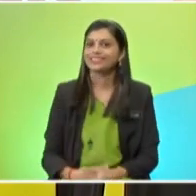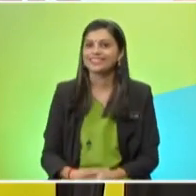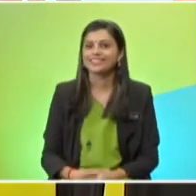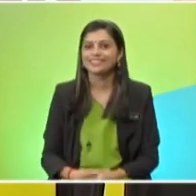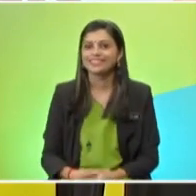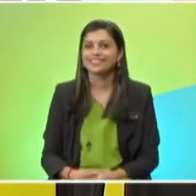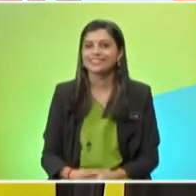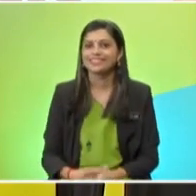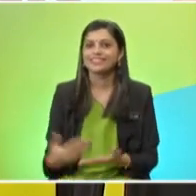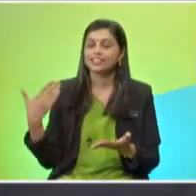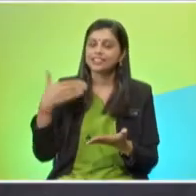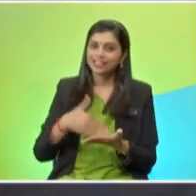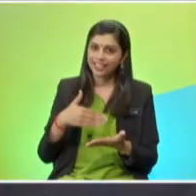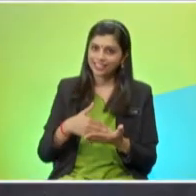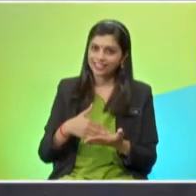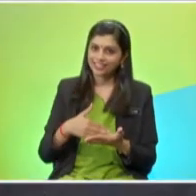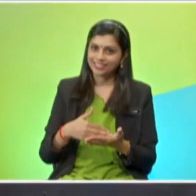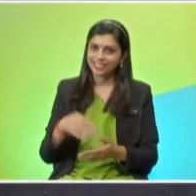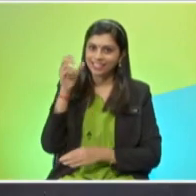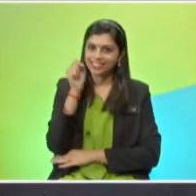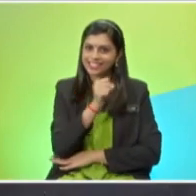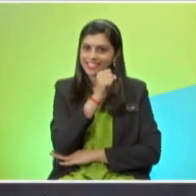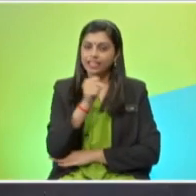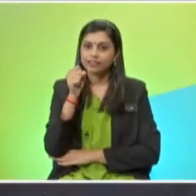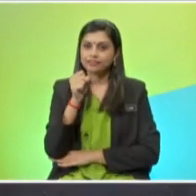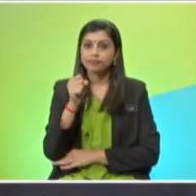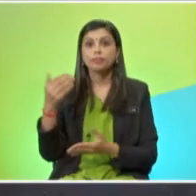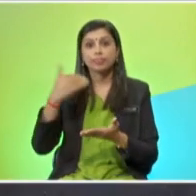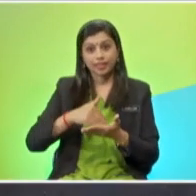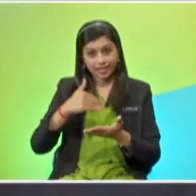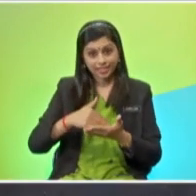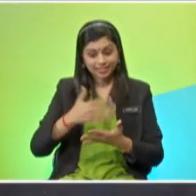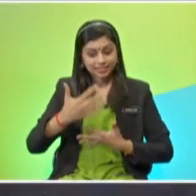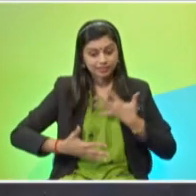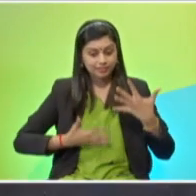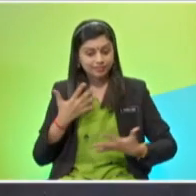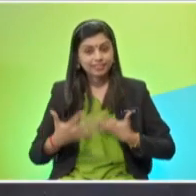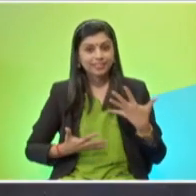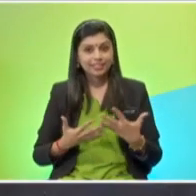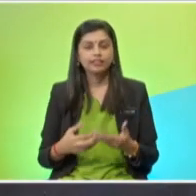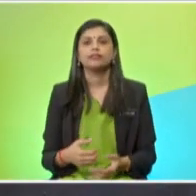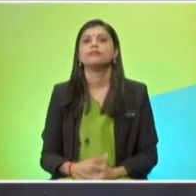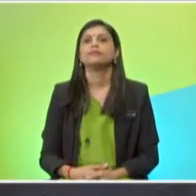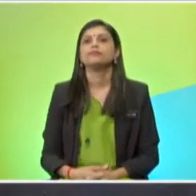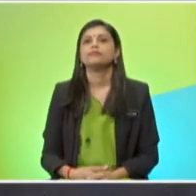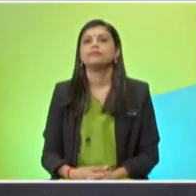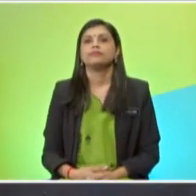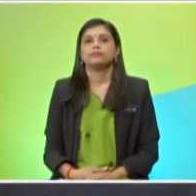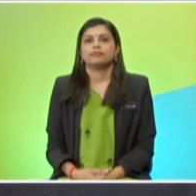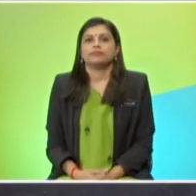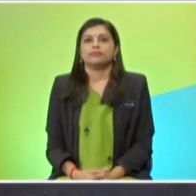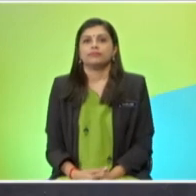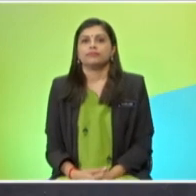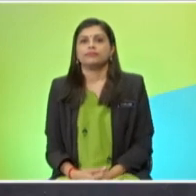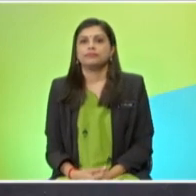together again for the song, My House. My home has rooms. My home has rooms. Let's sing